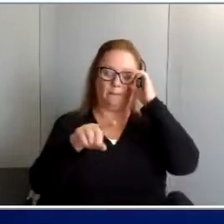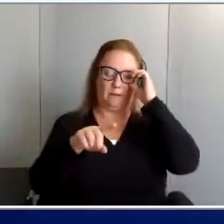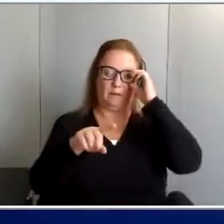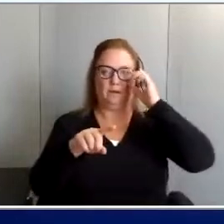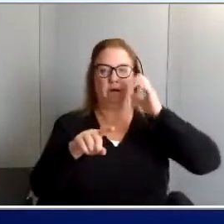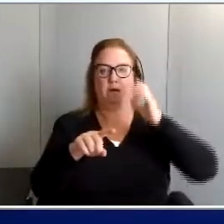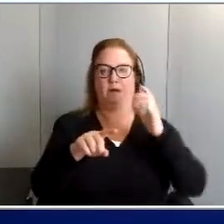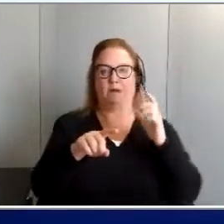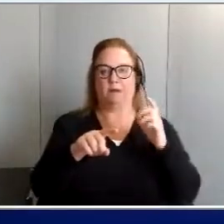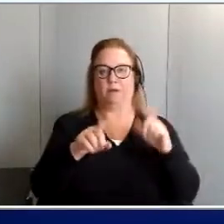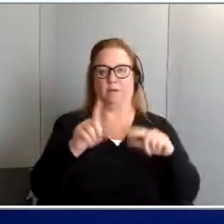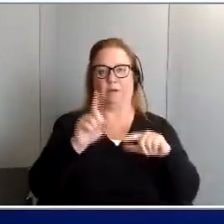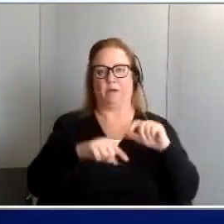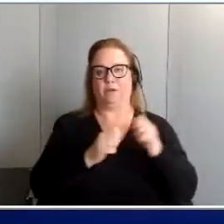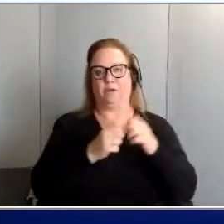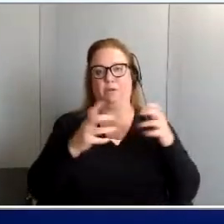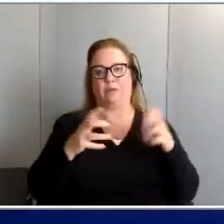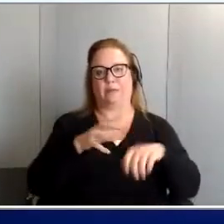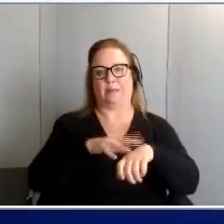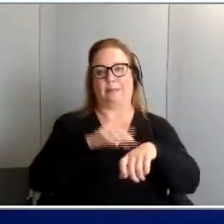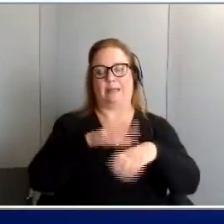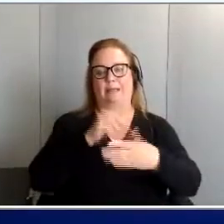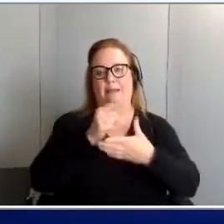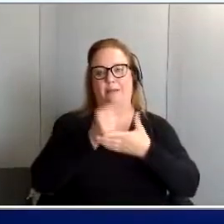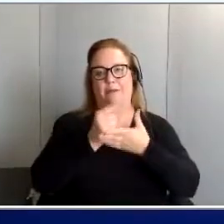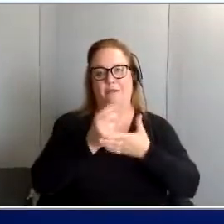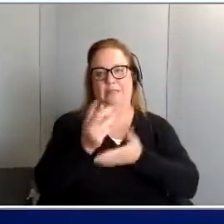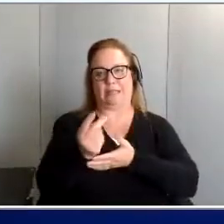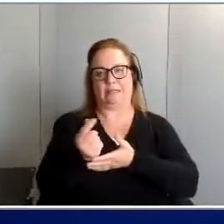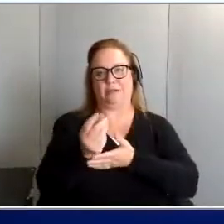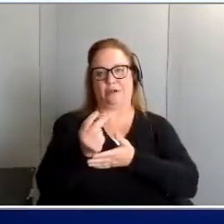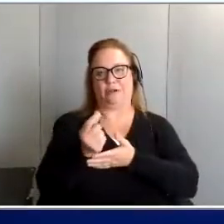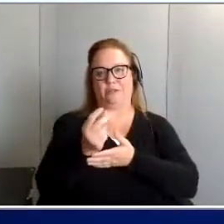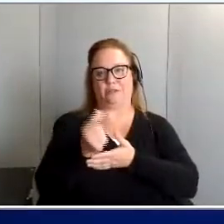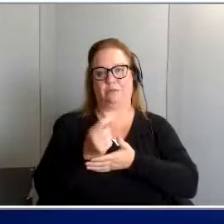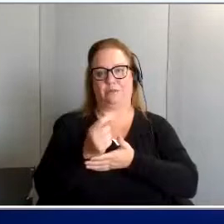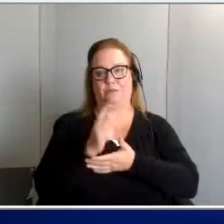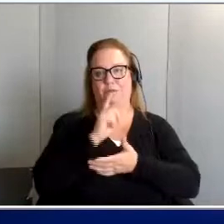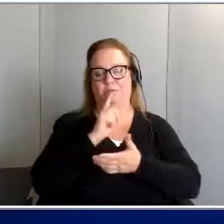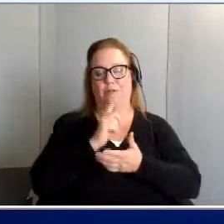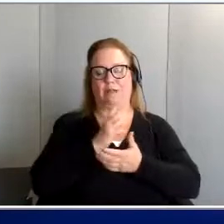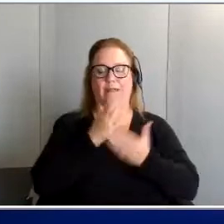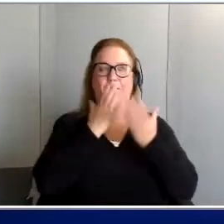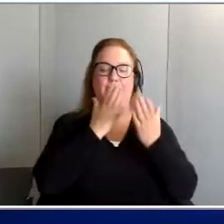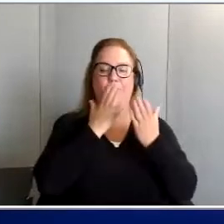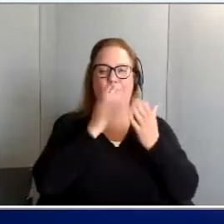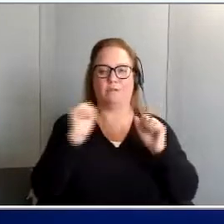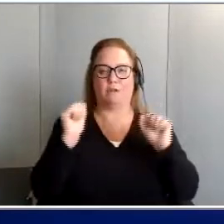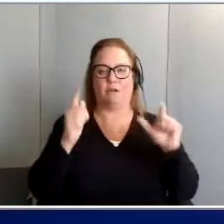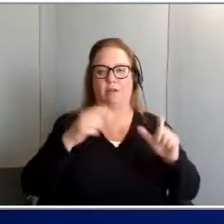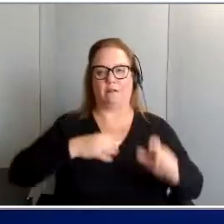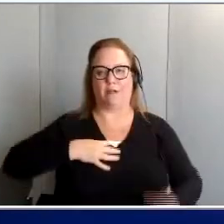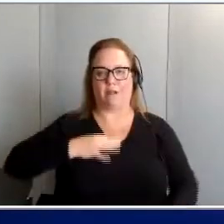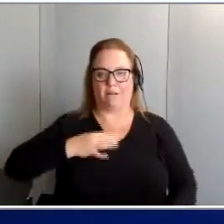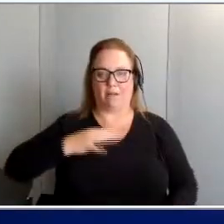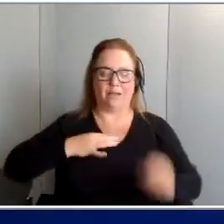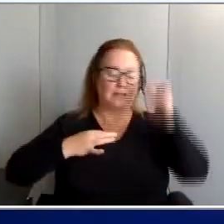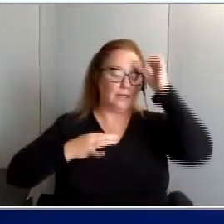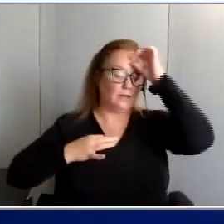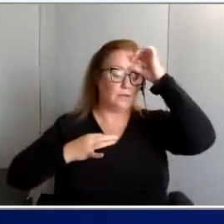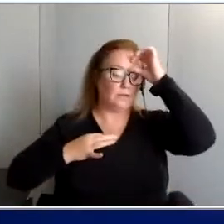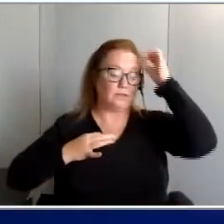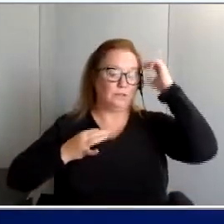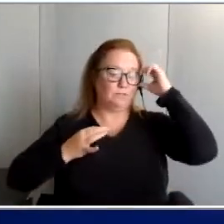do it without the pet therapists and the dogs. And so we are just so incredibly grateful to all of our volunteers that participate